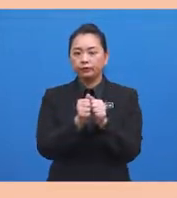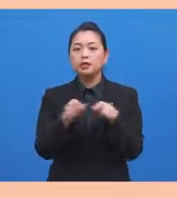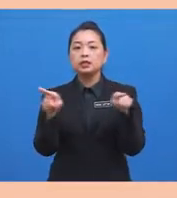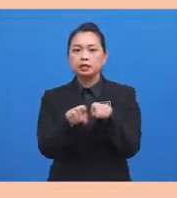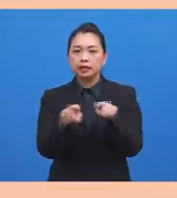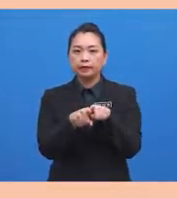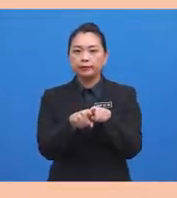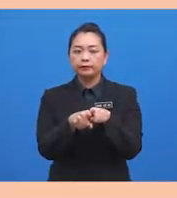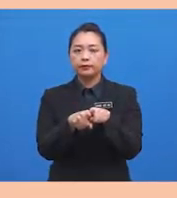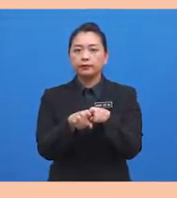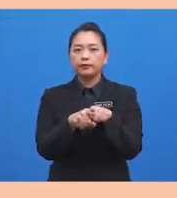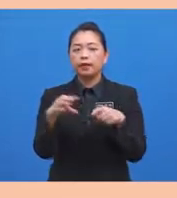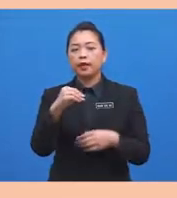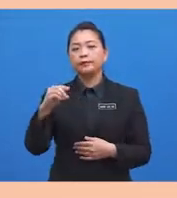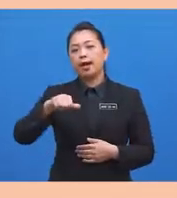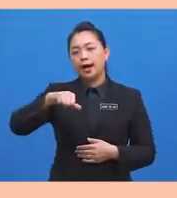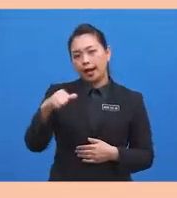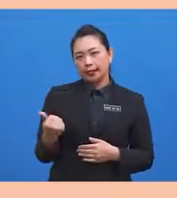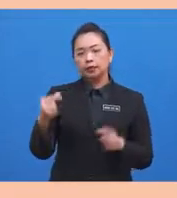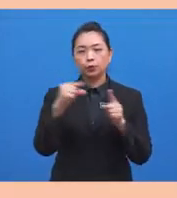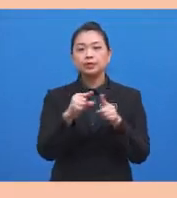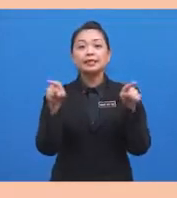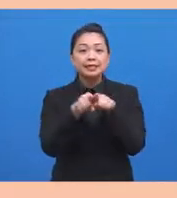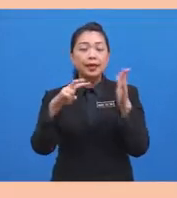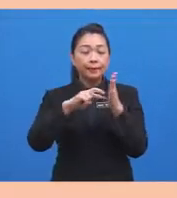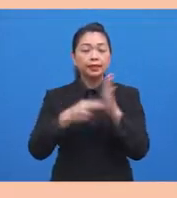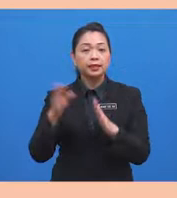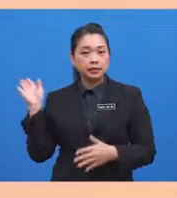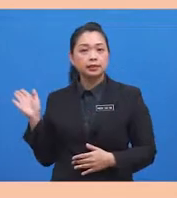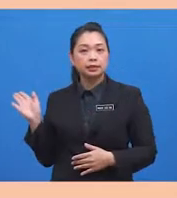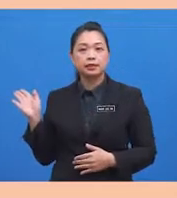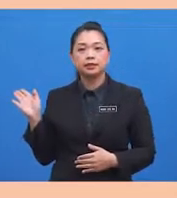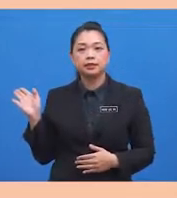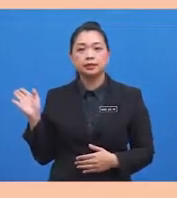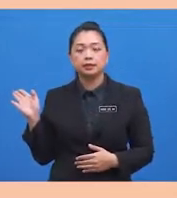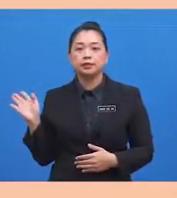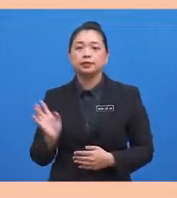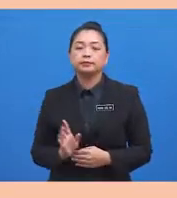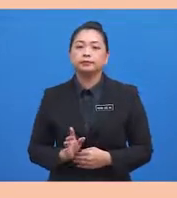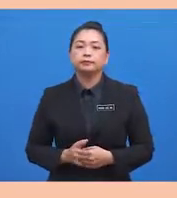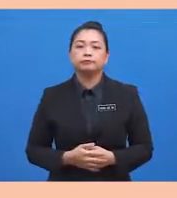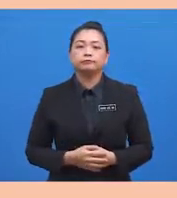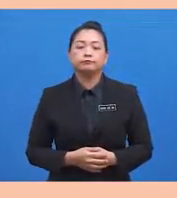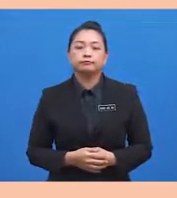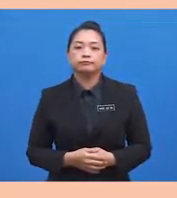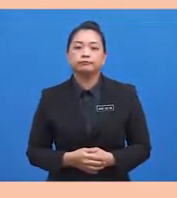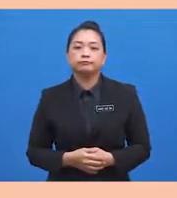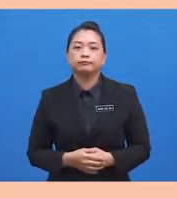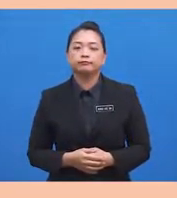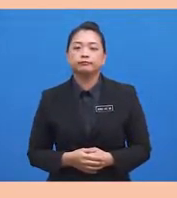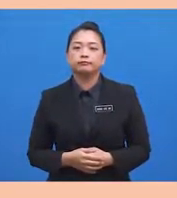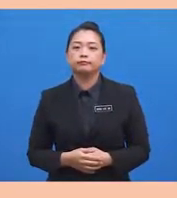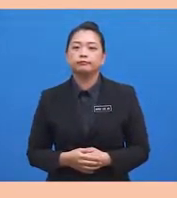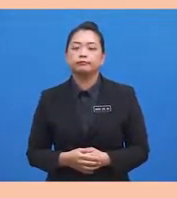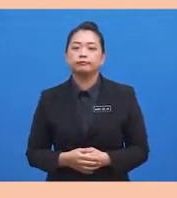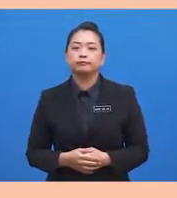and other words which have the same meaning as rivals are competitors and opponents. The